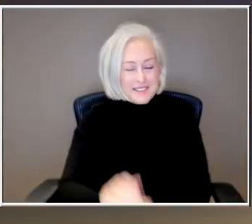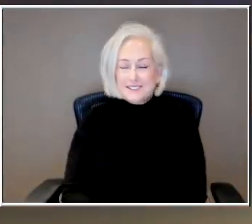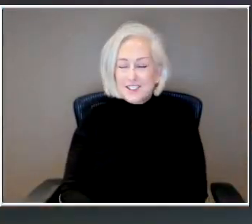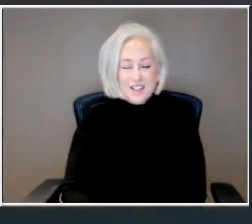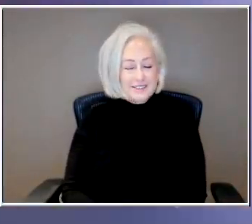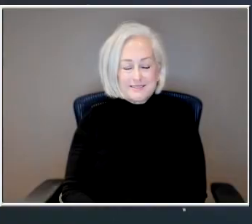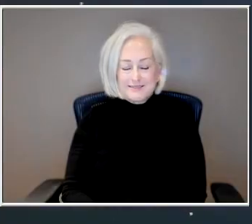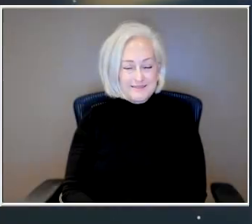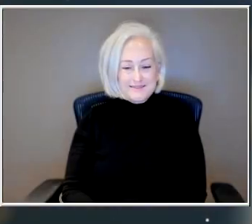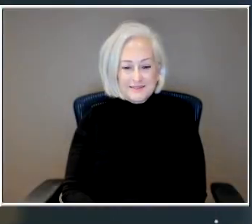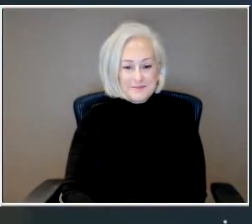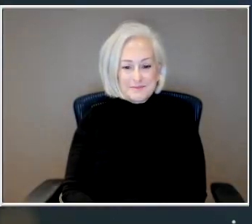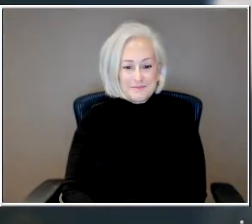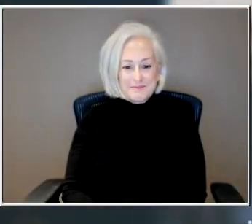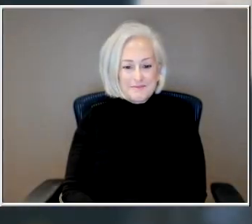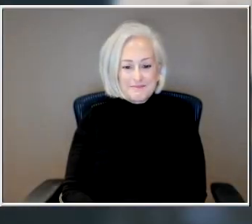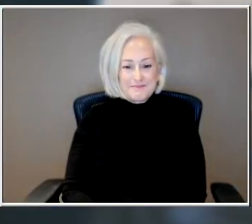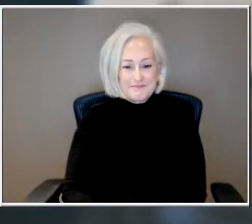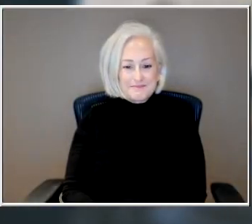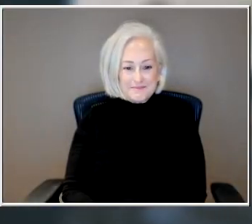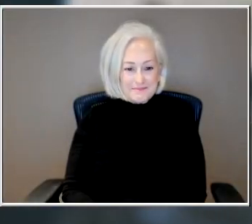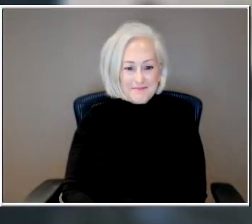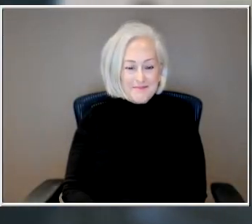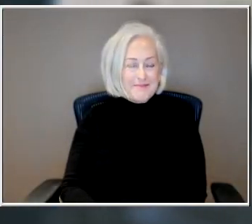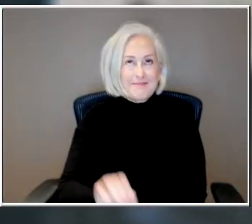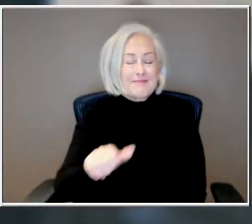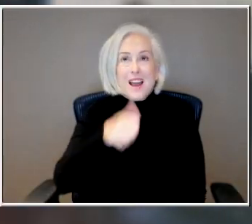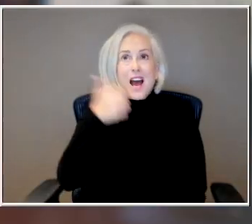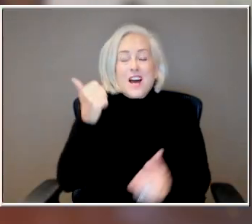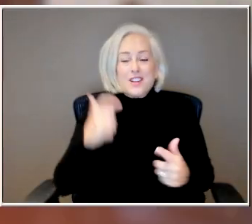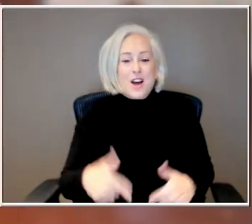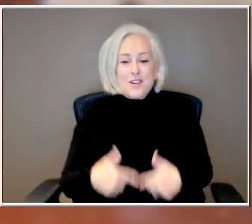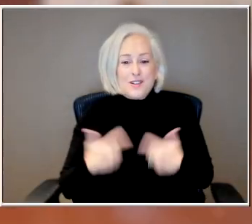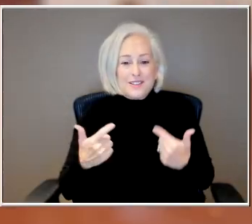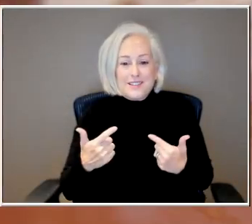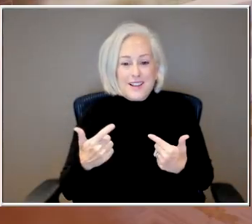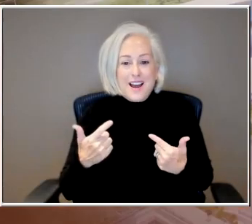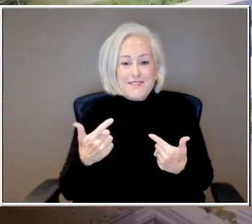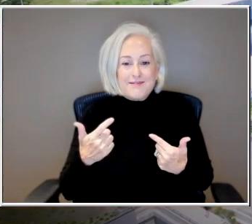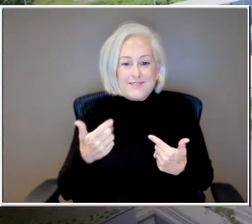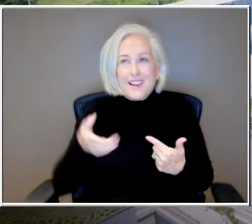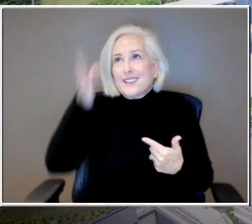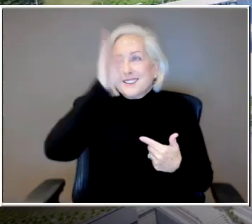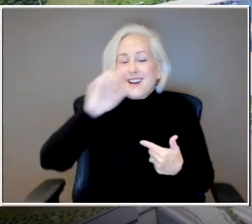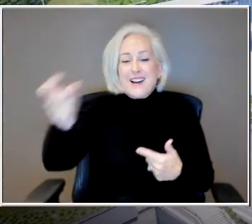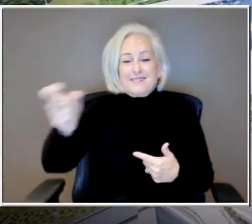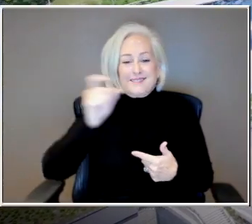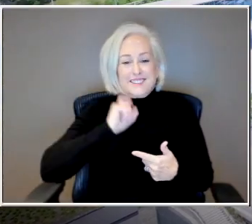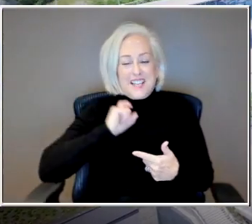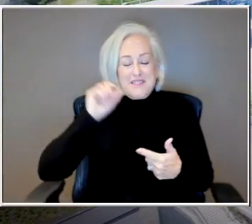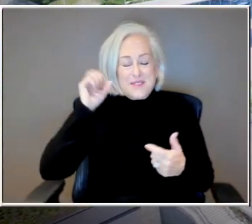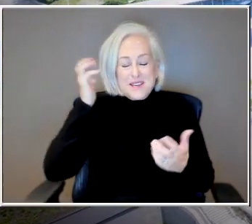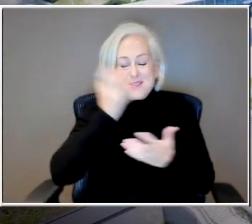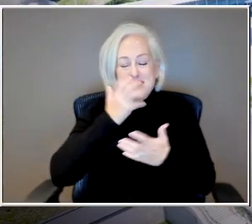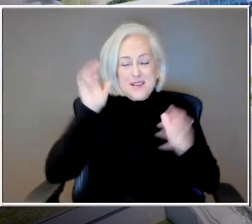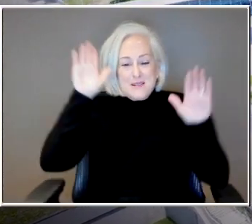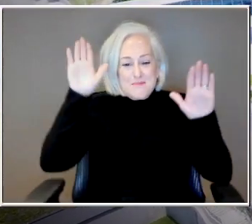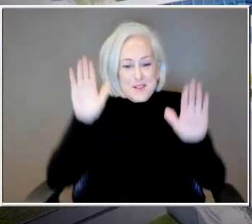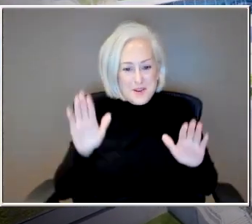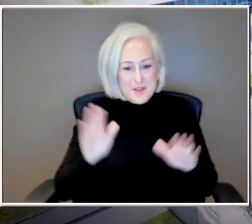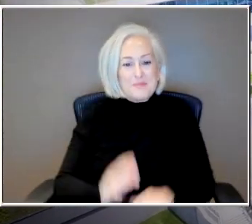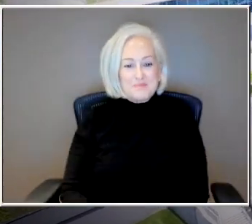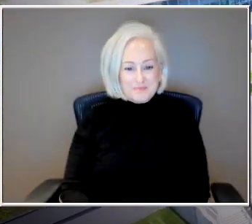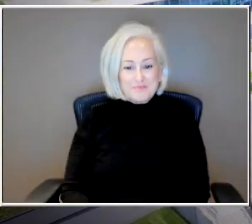like another life. God-given miracle. Jeff Reisinger now works at the University of Kansas